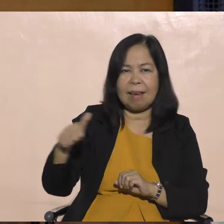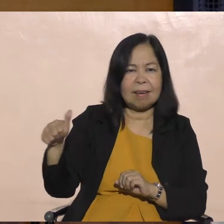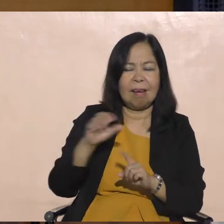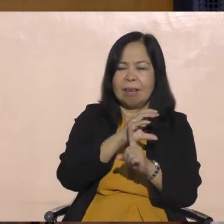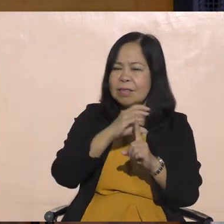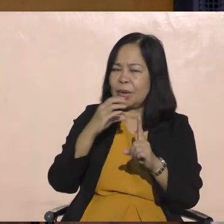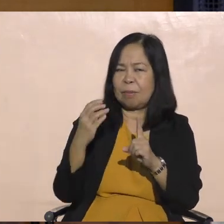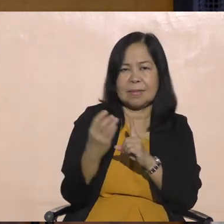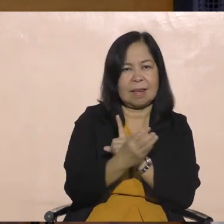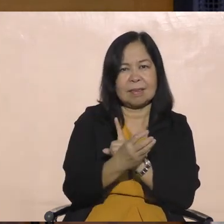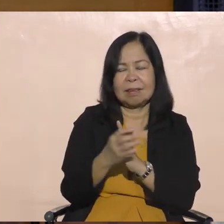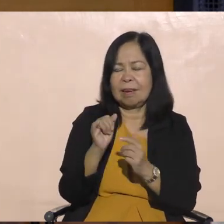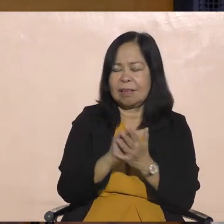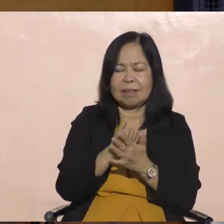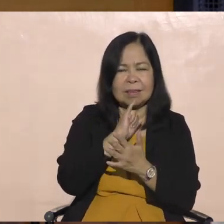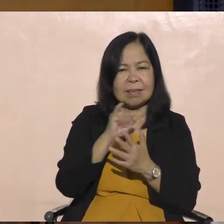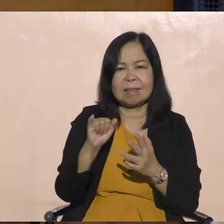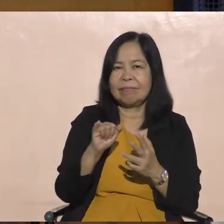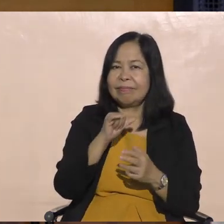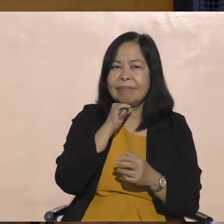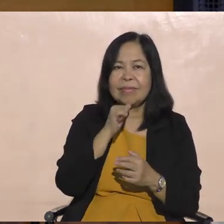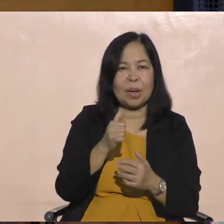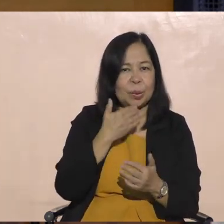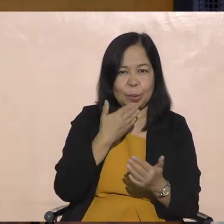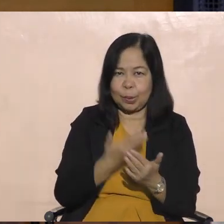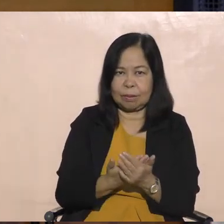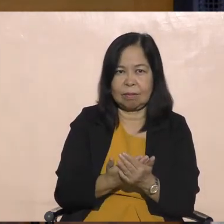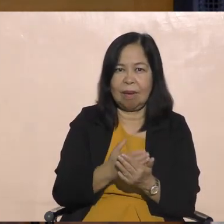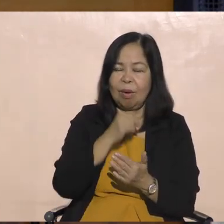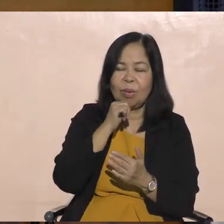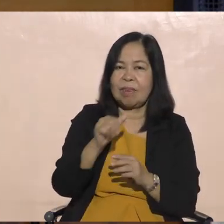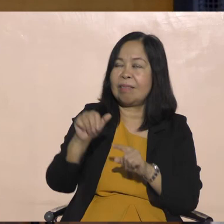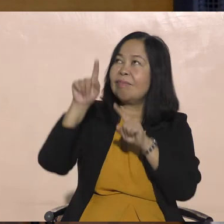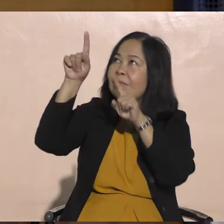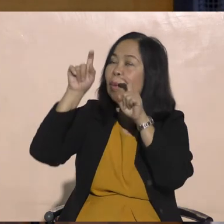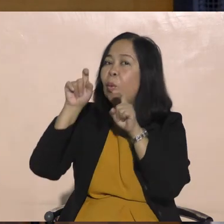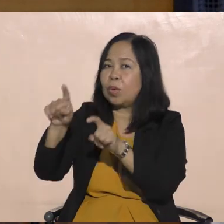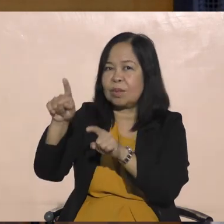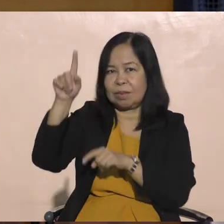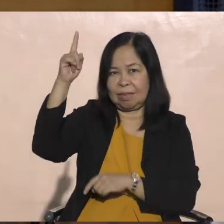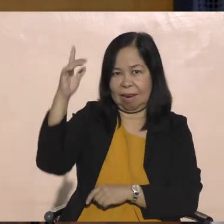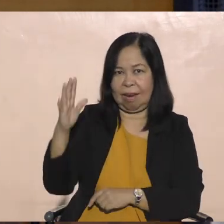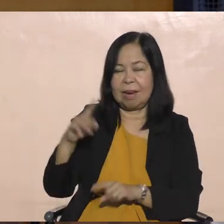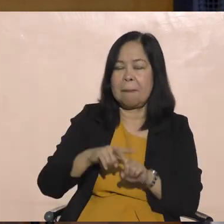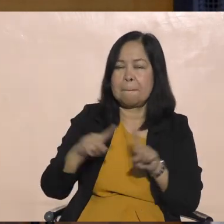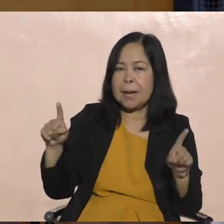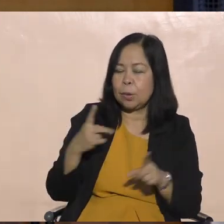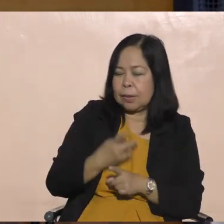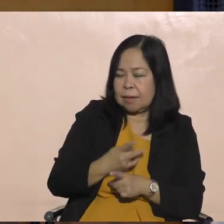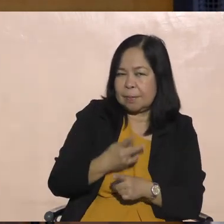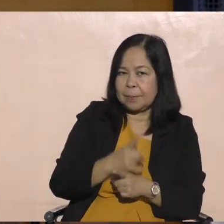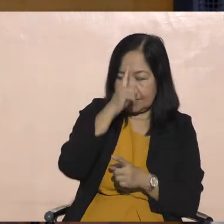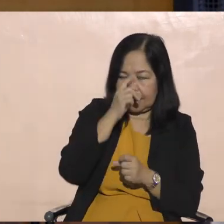any circumstances that is not favorable to us, we would not question God. But we keep on trusting